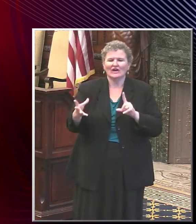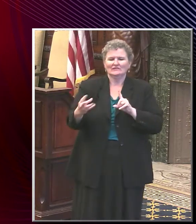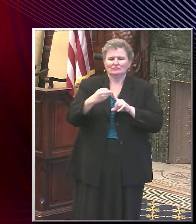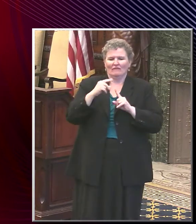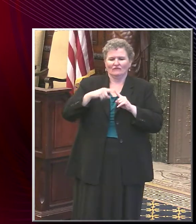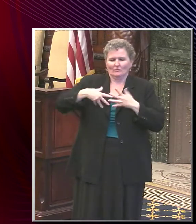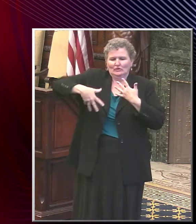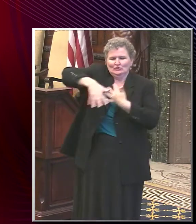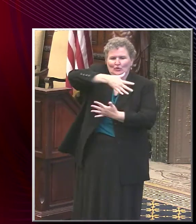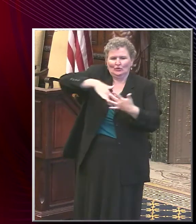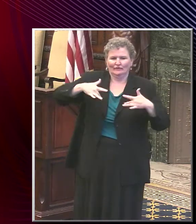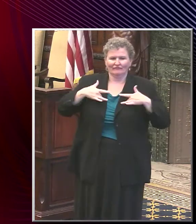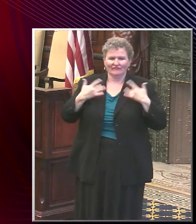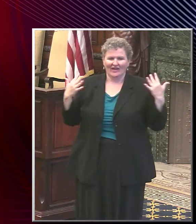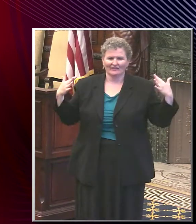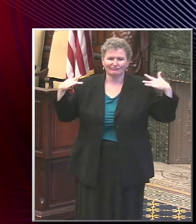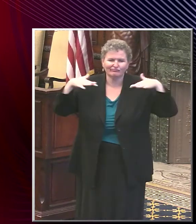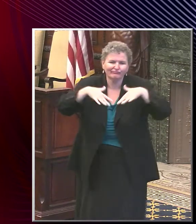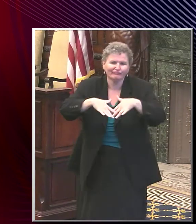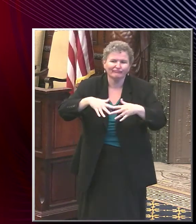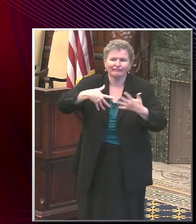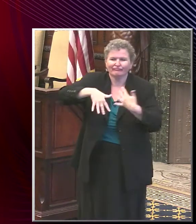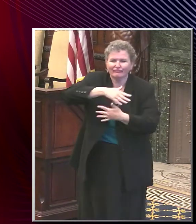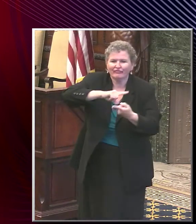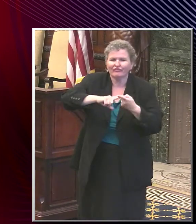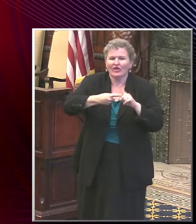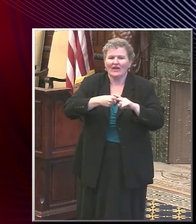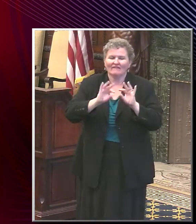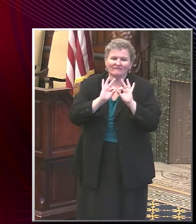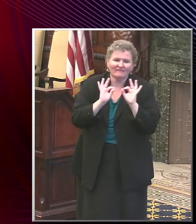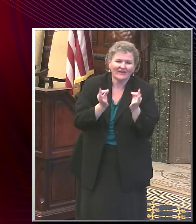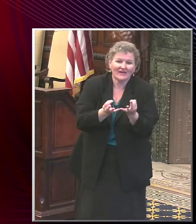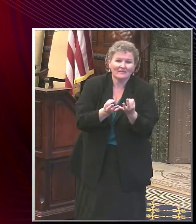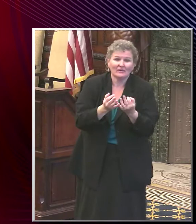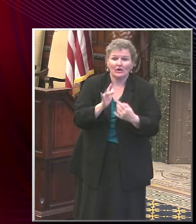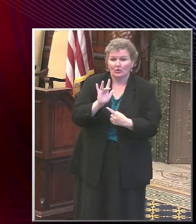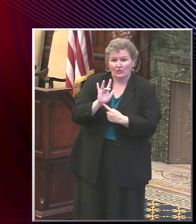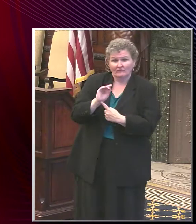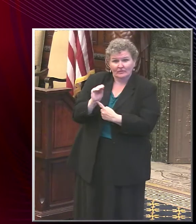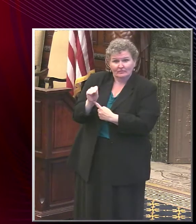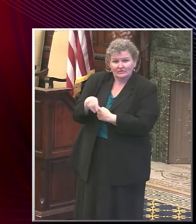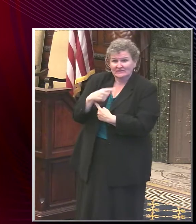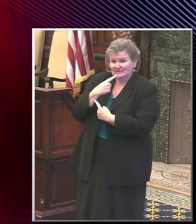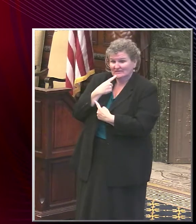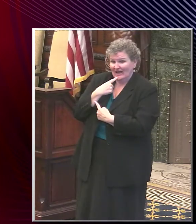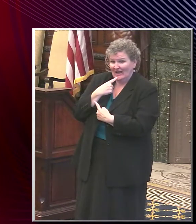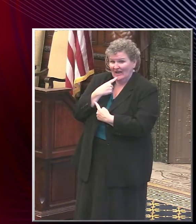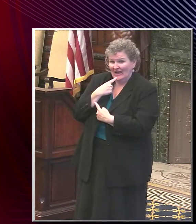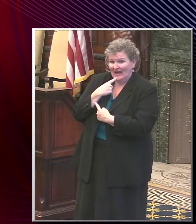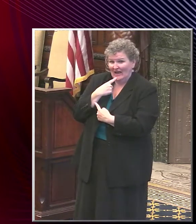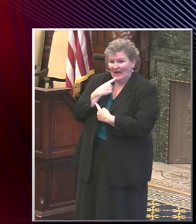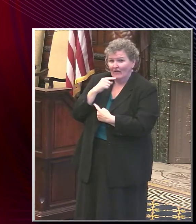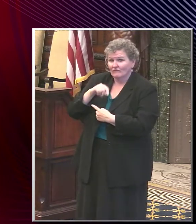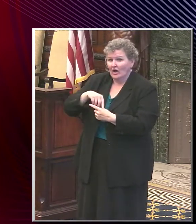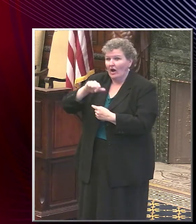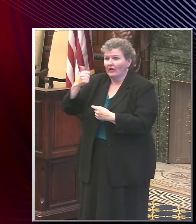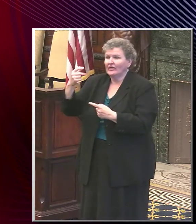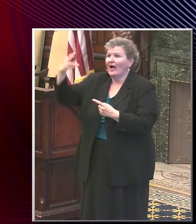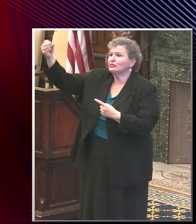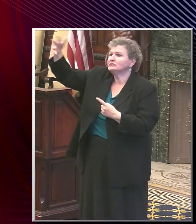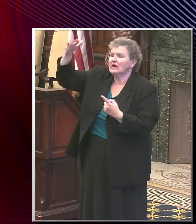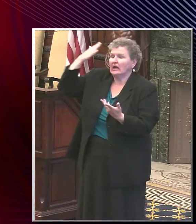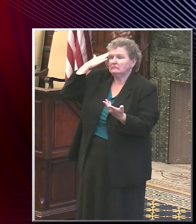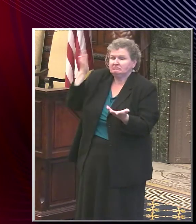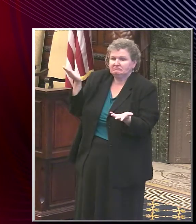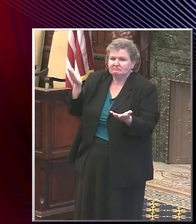with relatives or friends, and 12% said they were exposed to another COVID case at the workplace. So the message of all this to